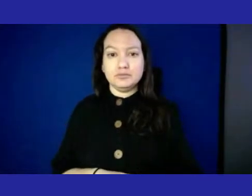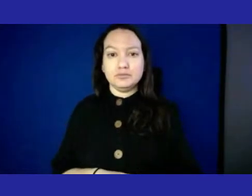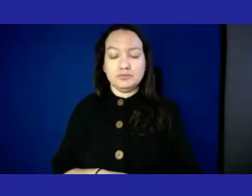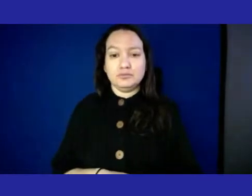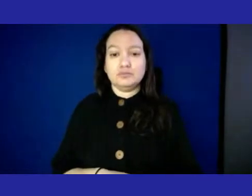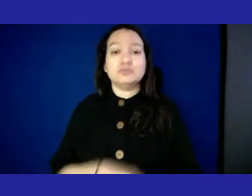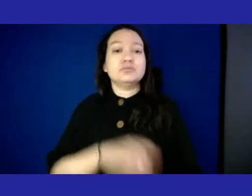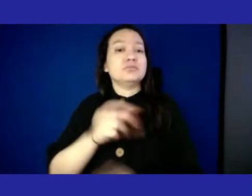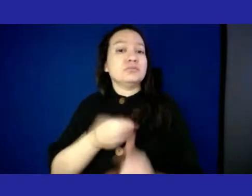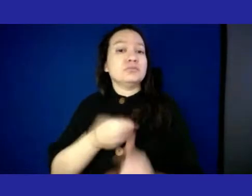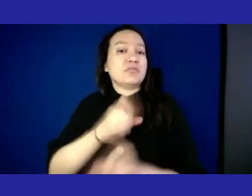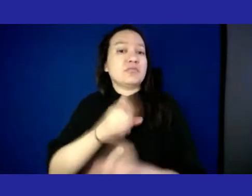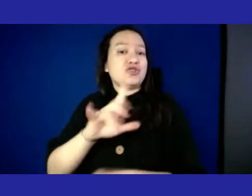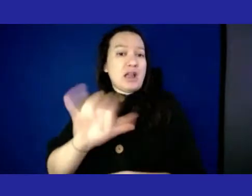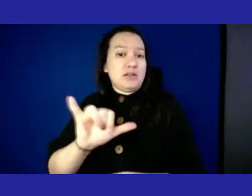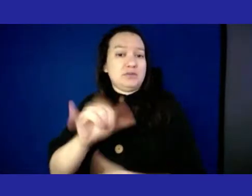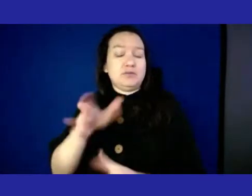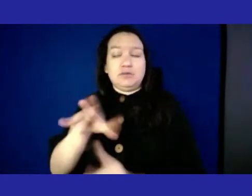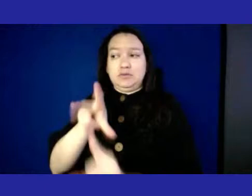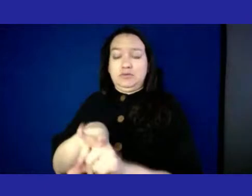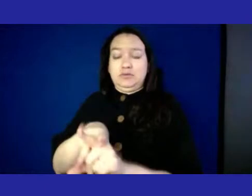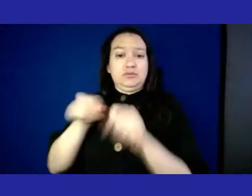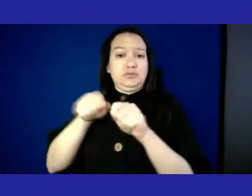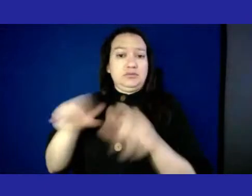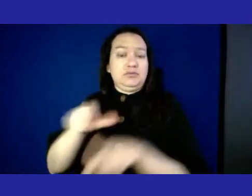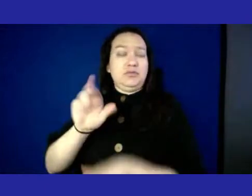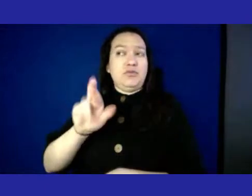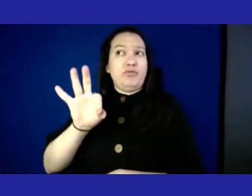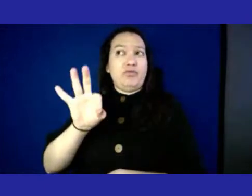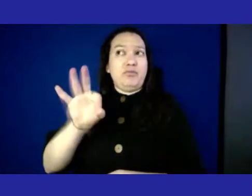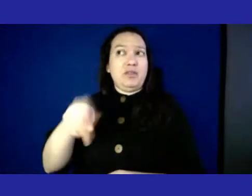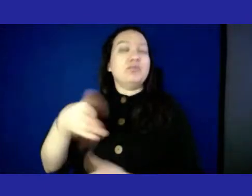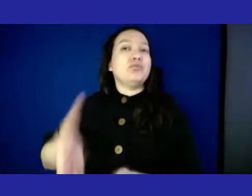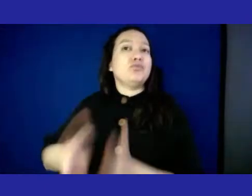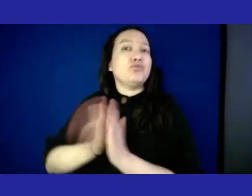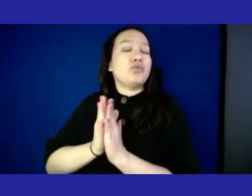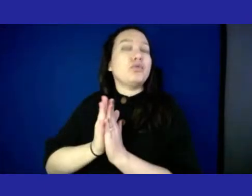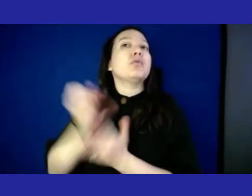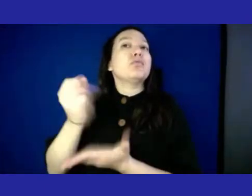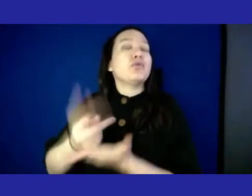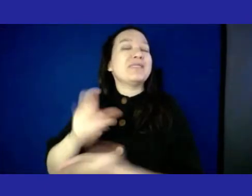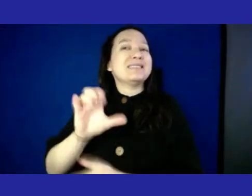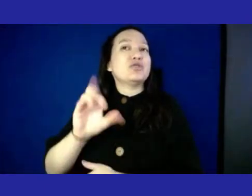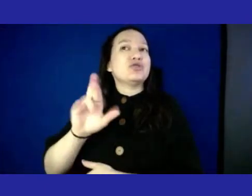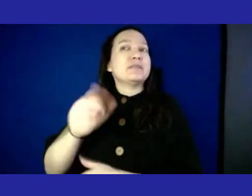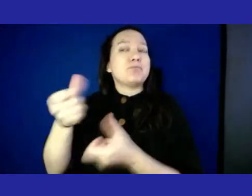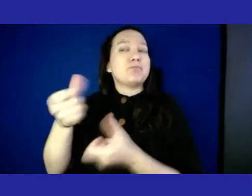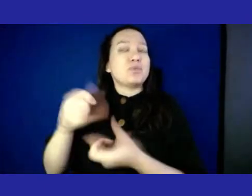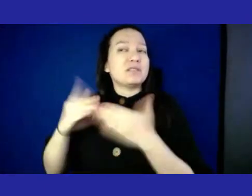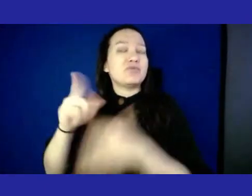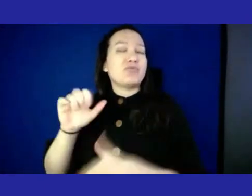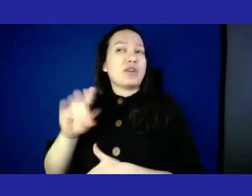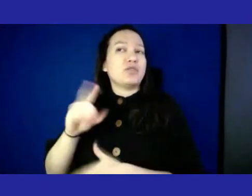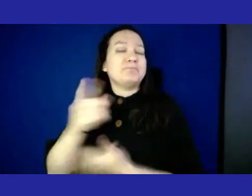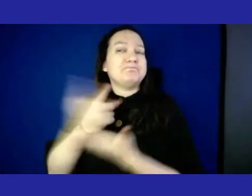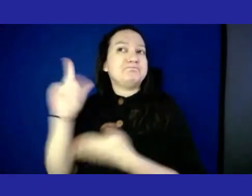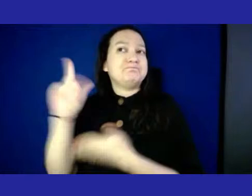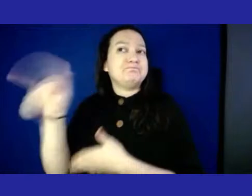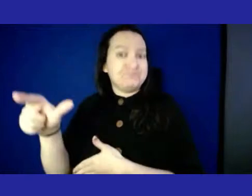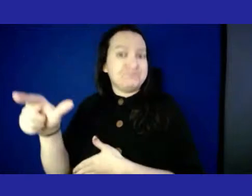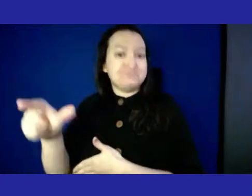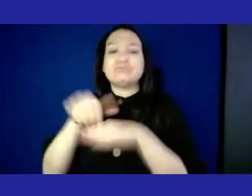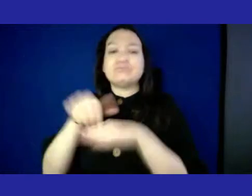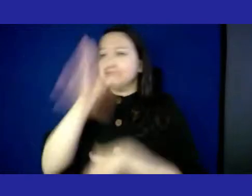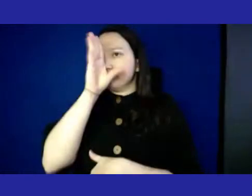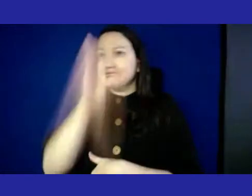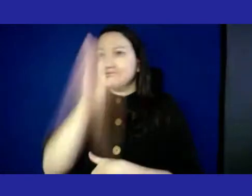In July, the application to issue the RFP was approved by the CRC and then posted to the city record a few weeks later. It was sent